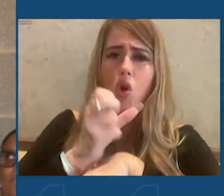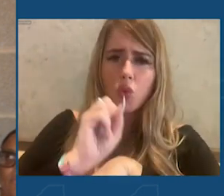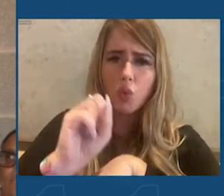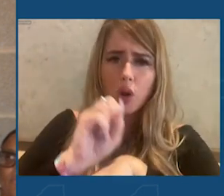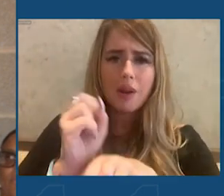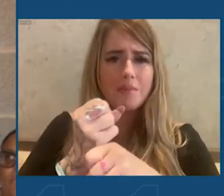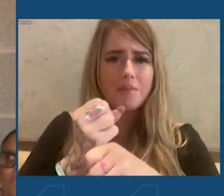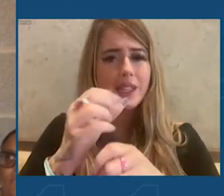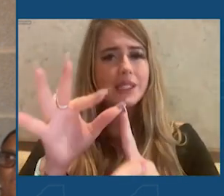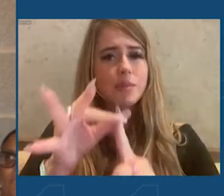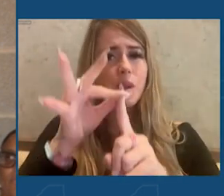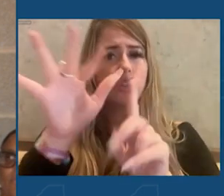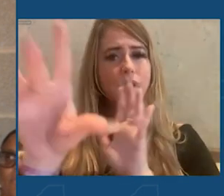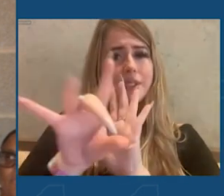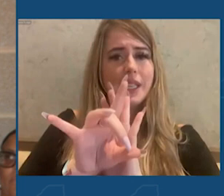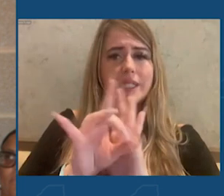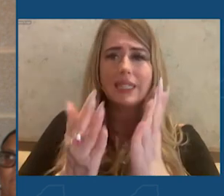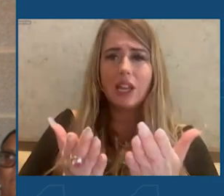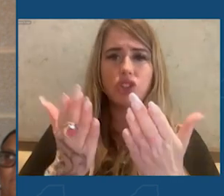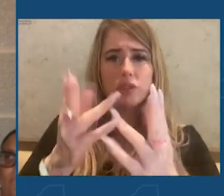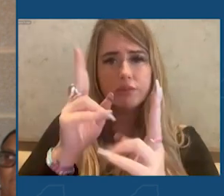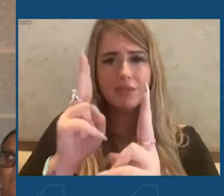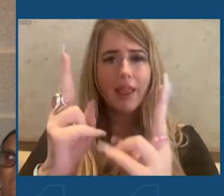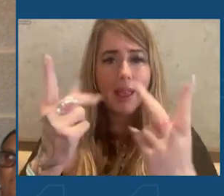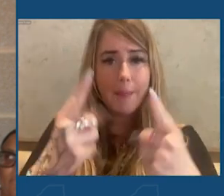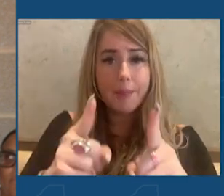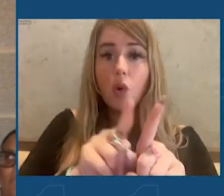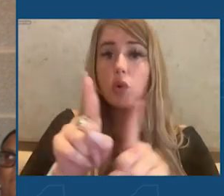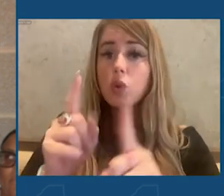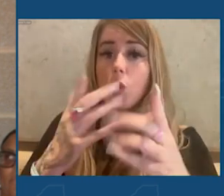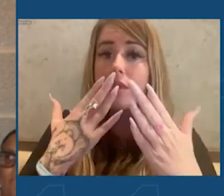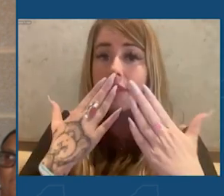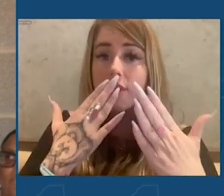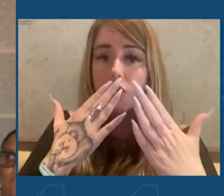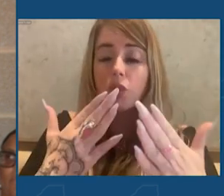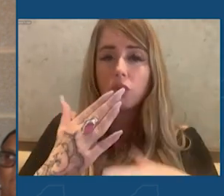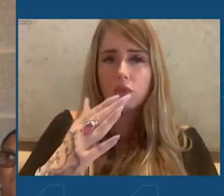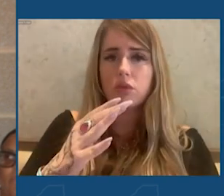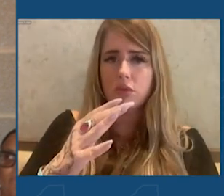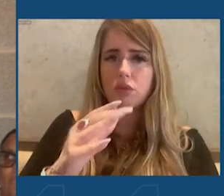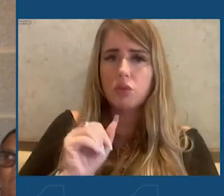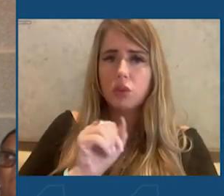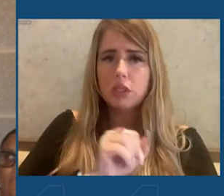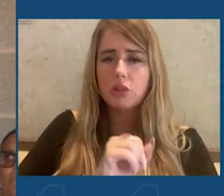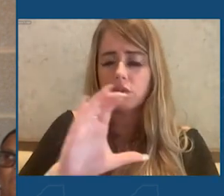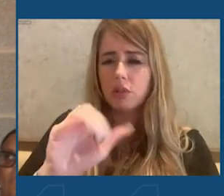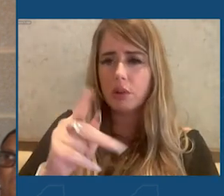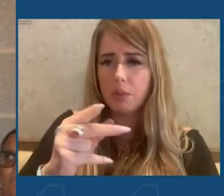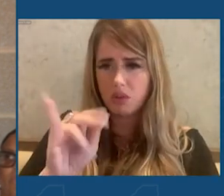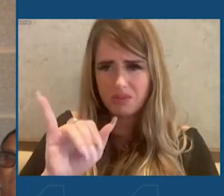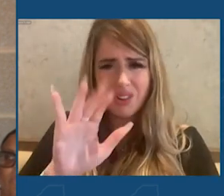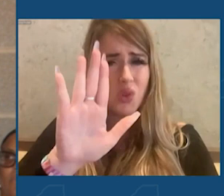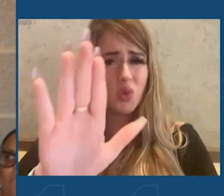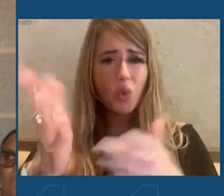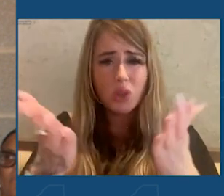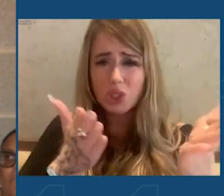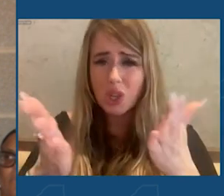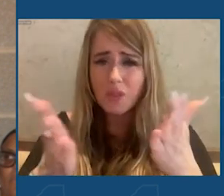designation happen. Also, a special thank you to Seneca County for your special stewardship of this hallowed